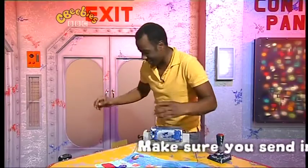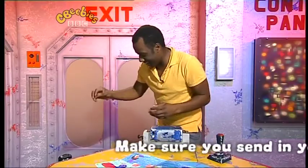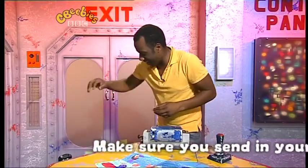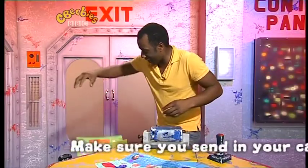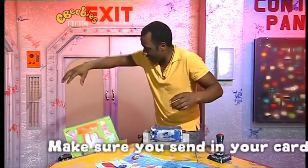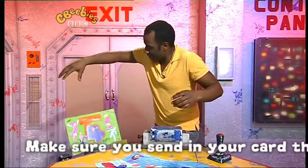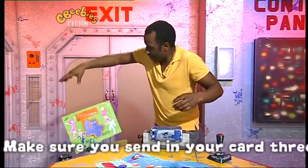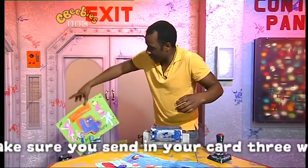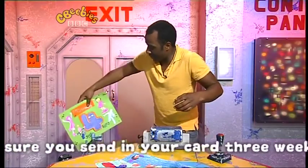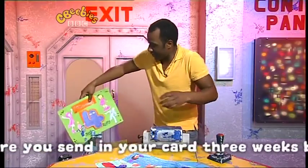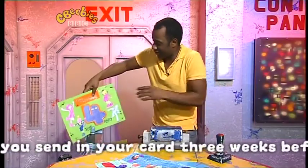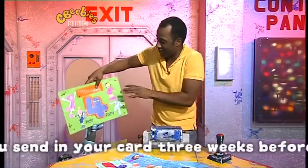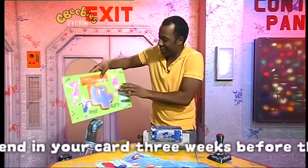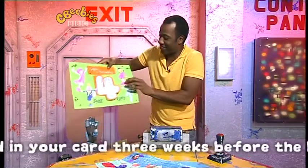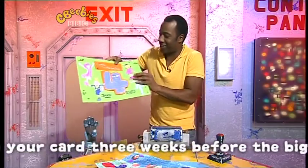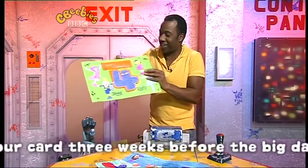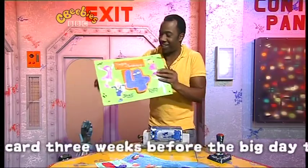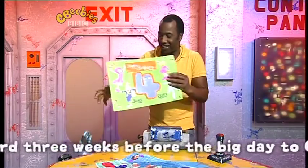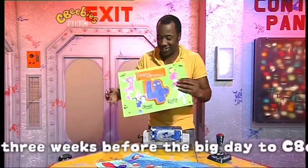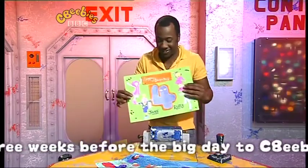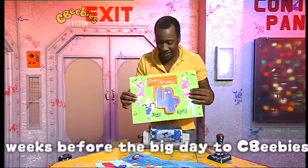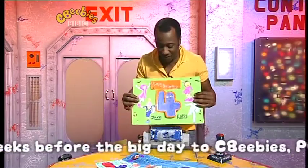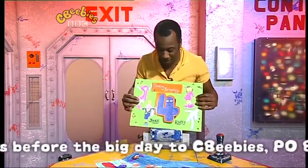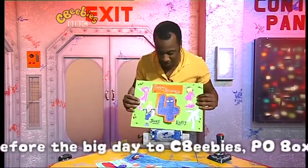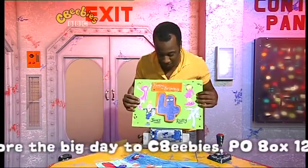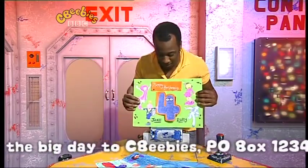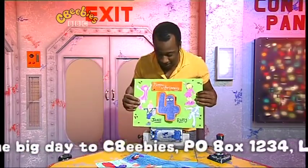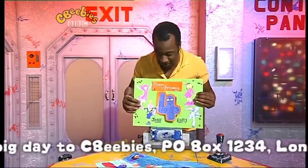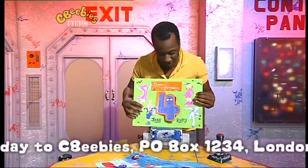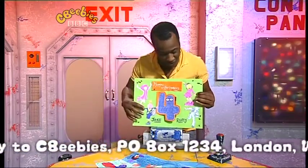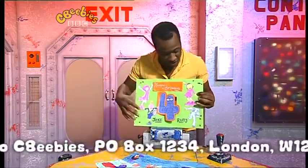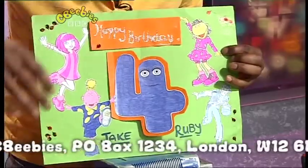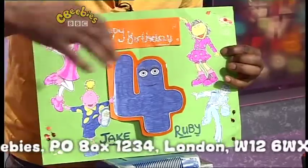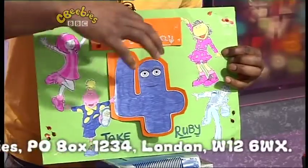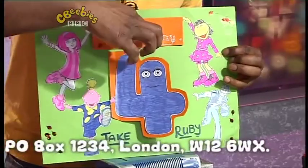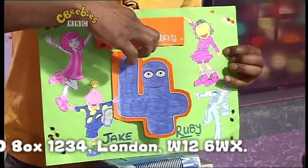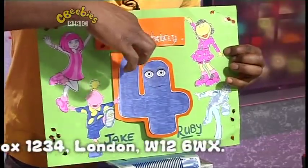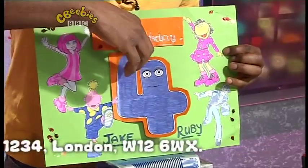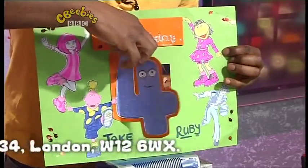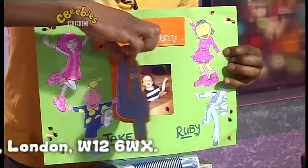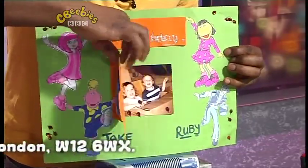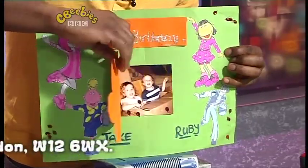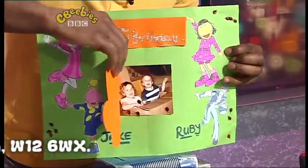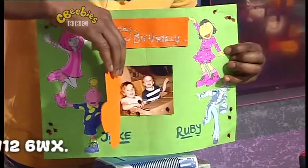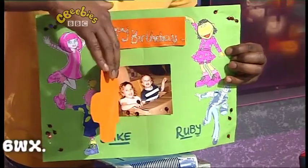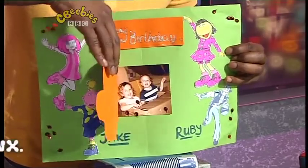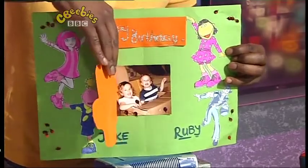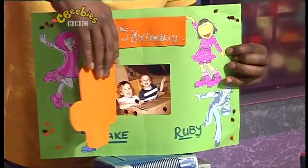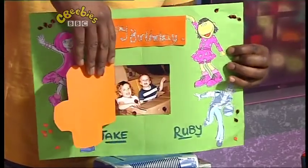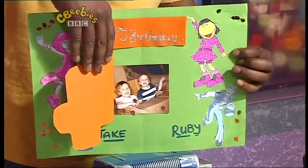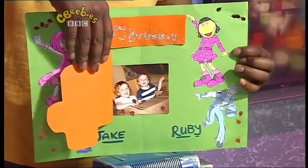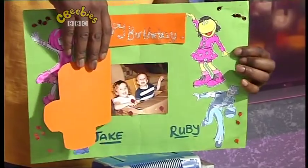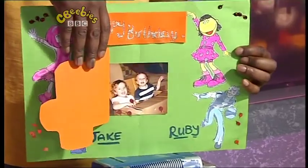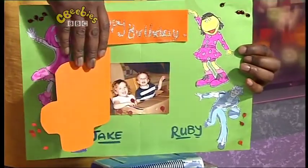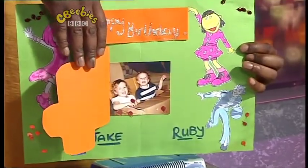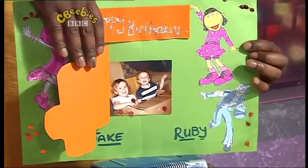birthday. Thank you, Android. Look, here is Stephanie from Lazy Town. There's Jake and there's number four from the Number Jacks.